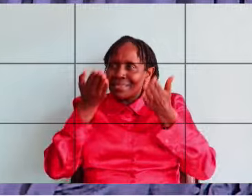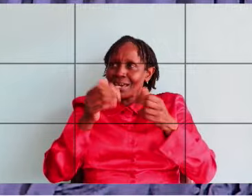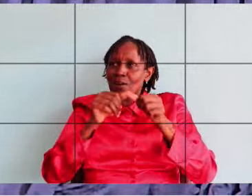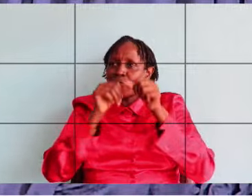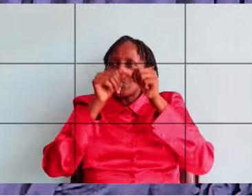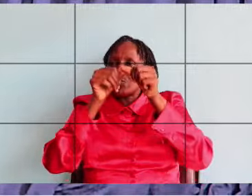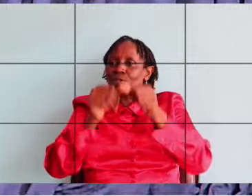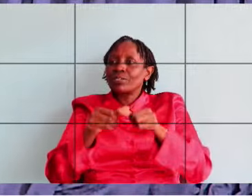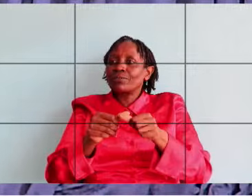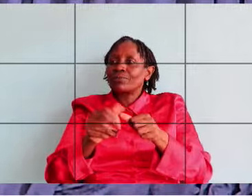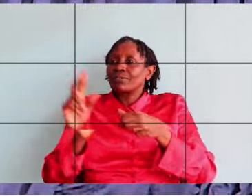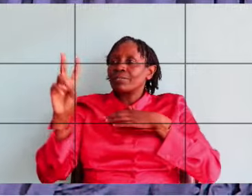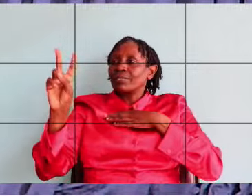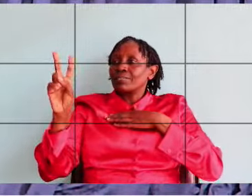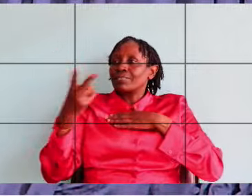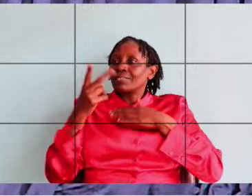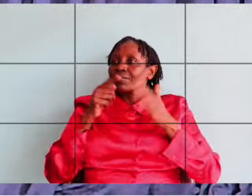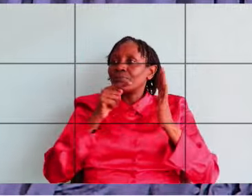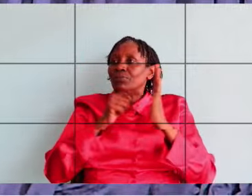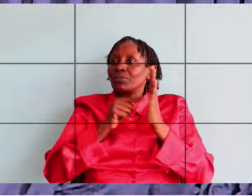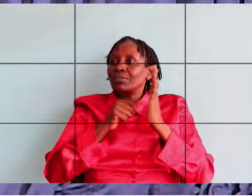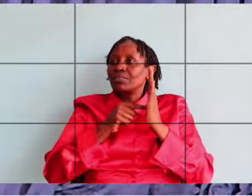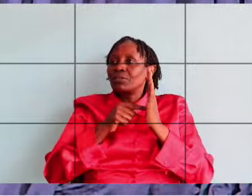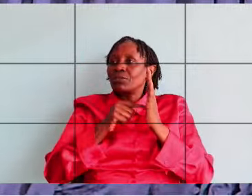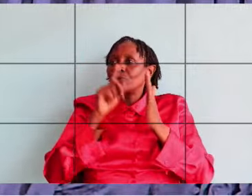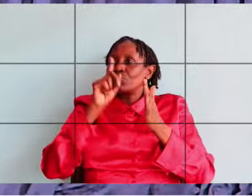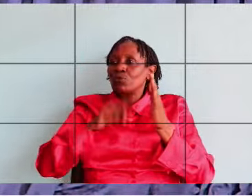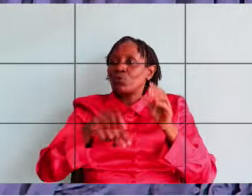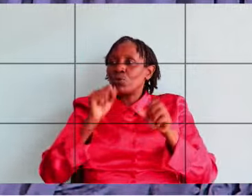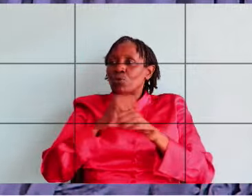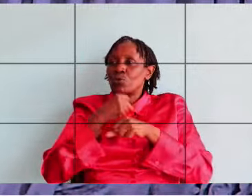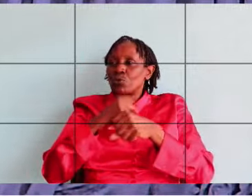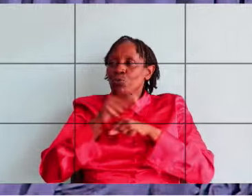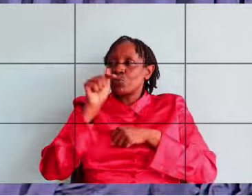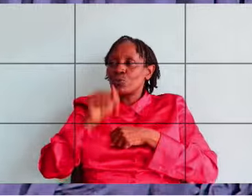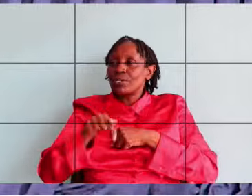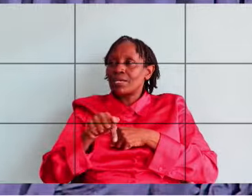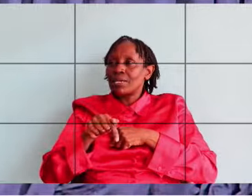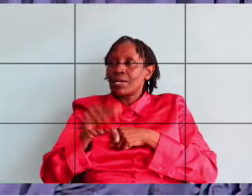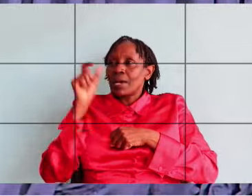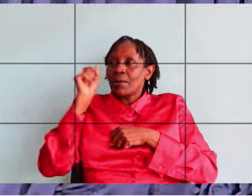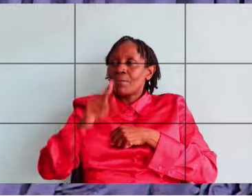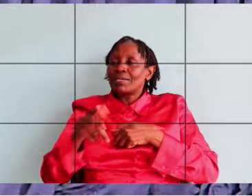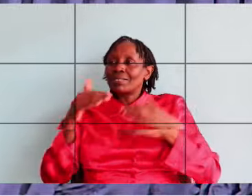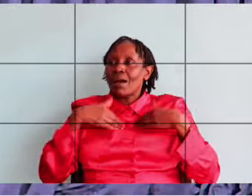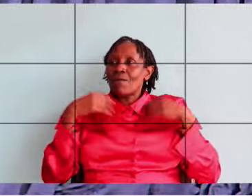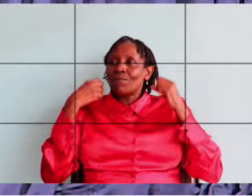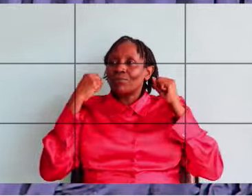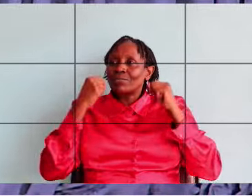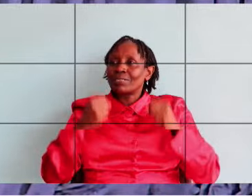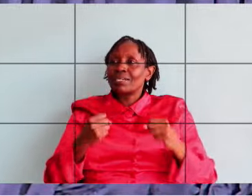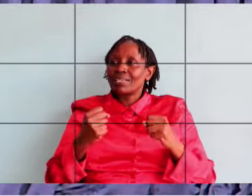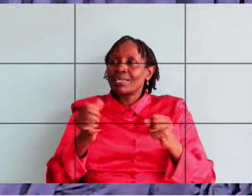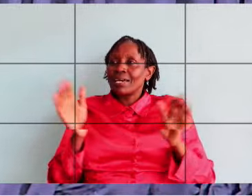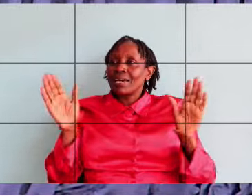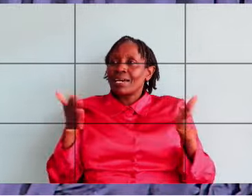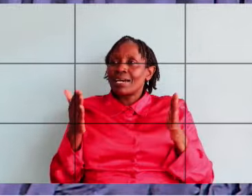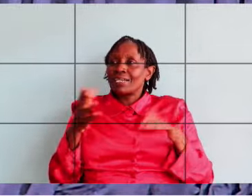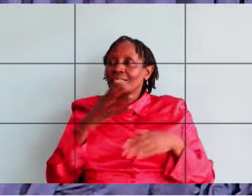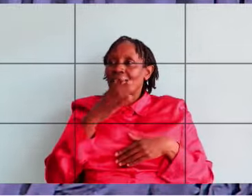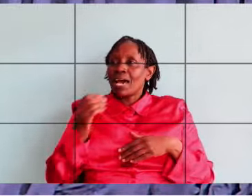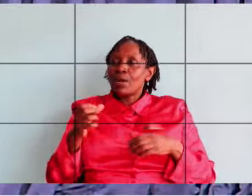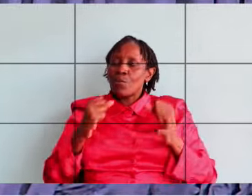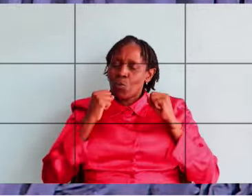me to the second point of what we need to do today. We need to cultivate strength, courage, and